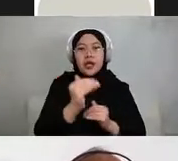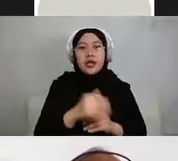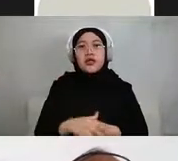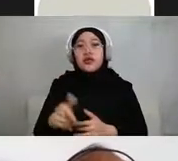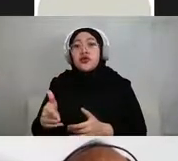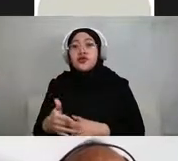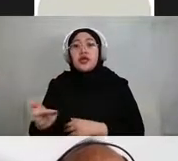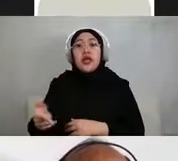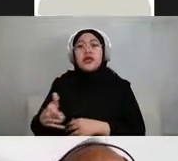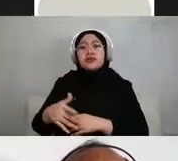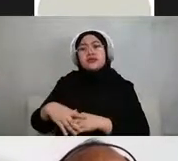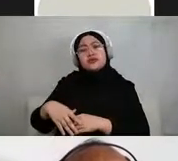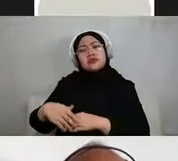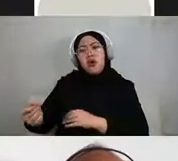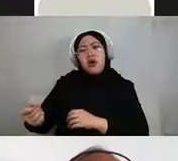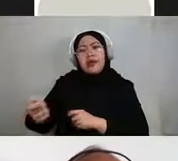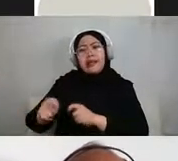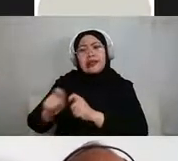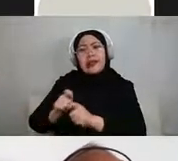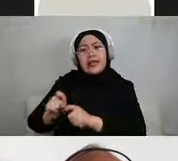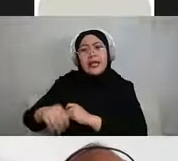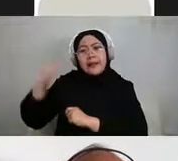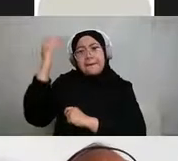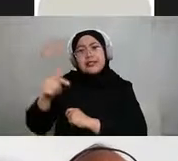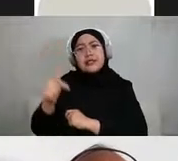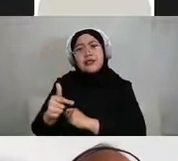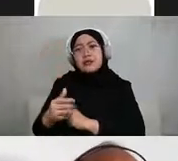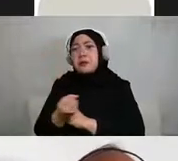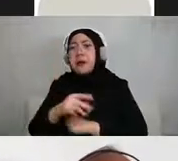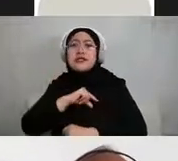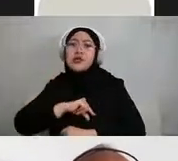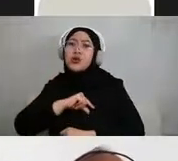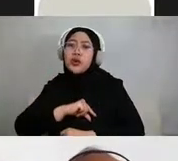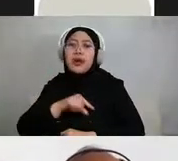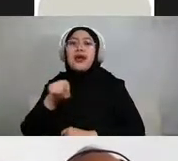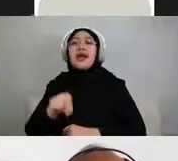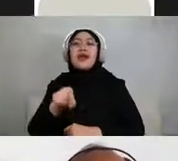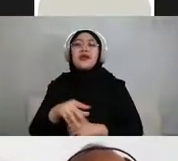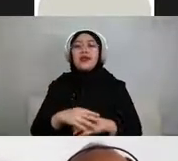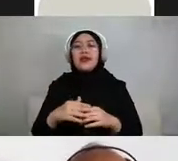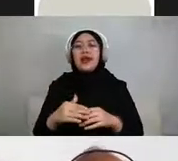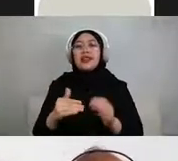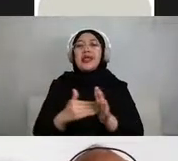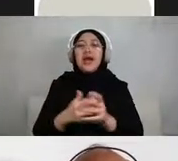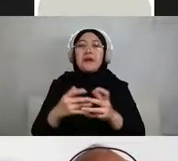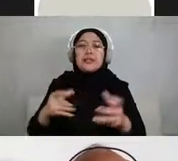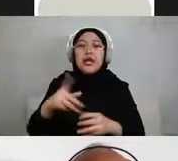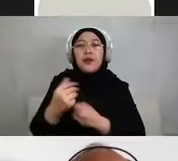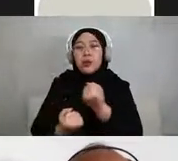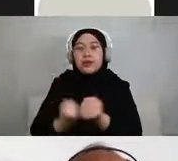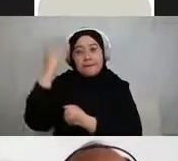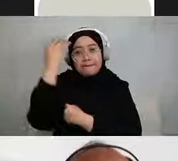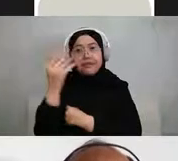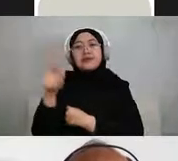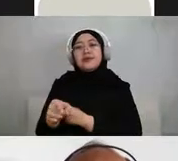This is a big challenge for any operator around the world. We should get some subsidy from the government, or